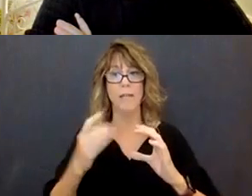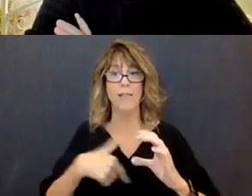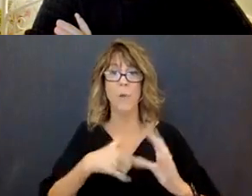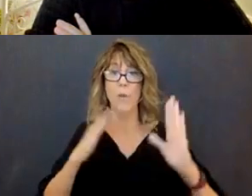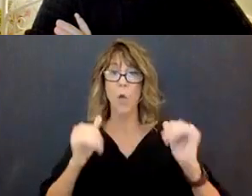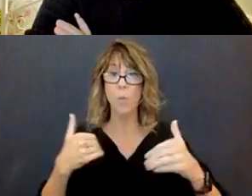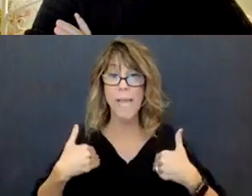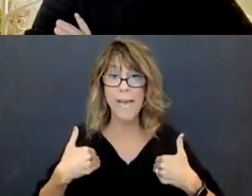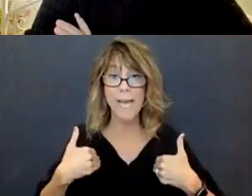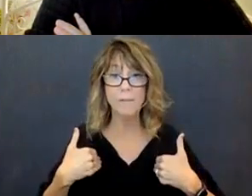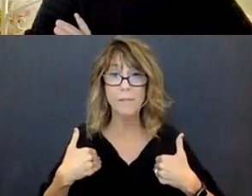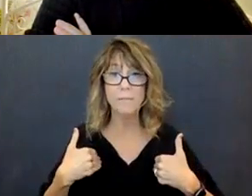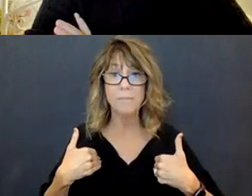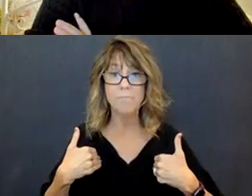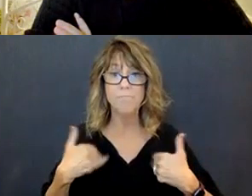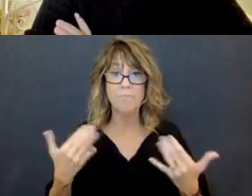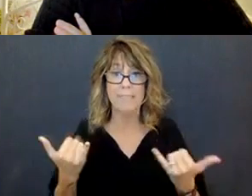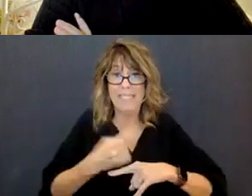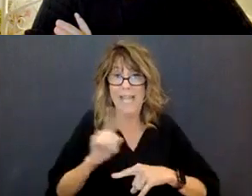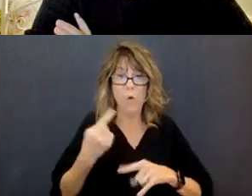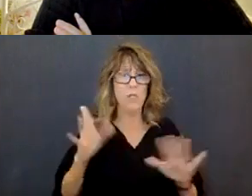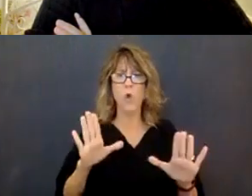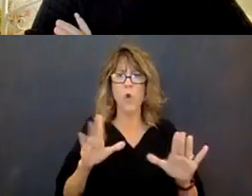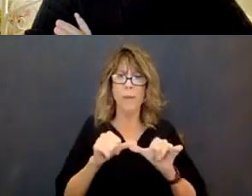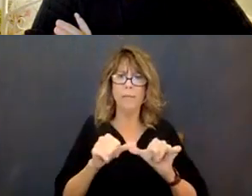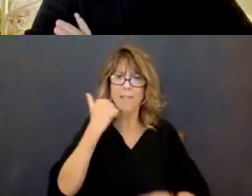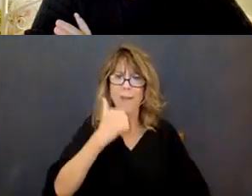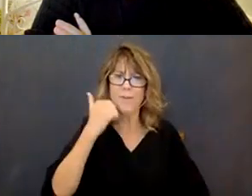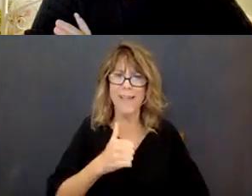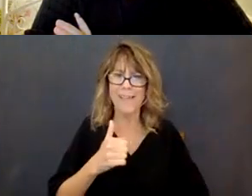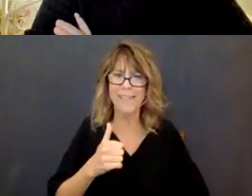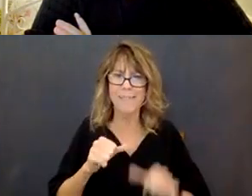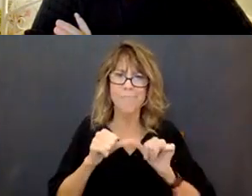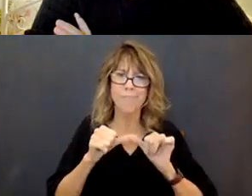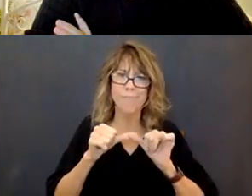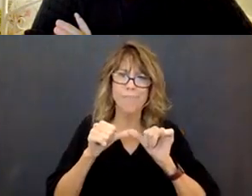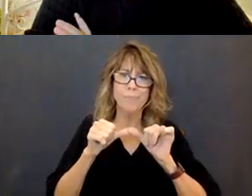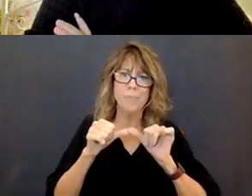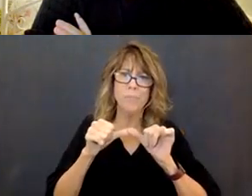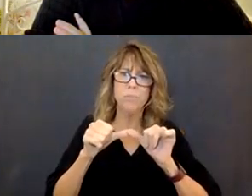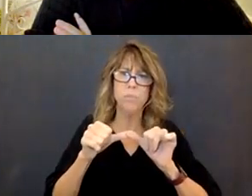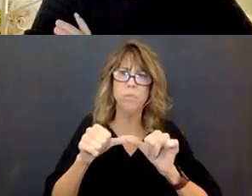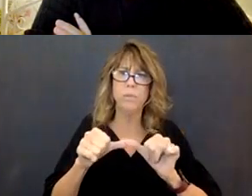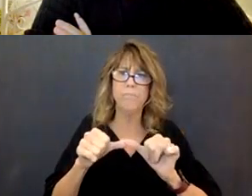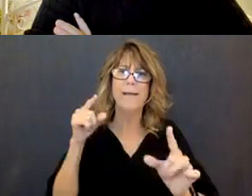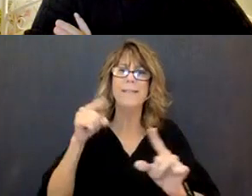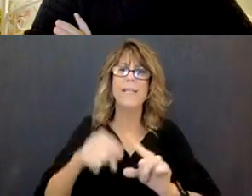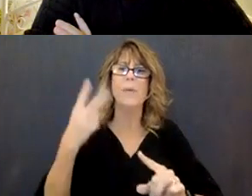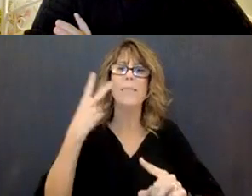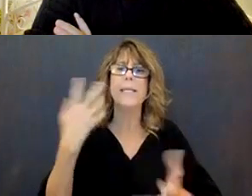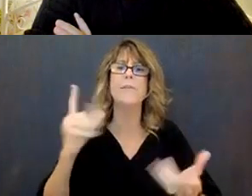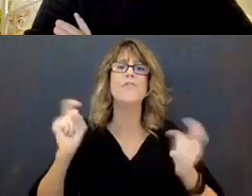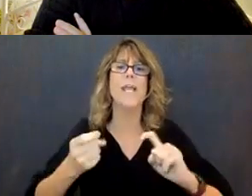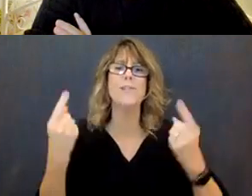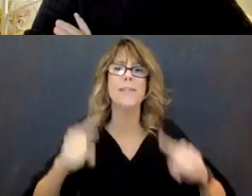hope to have, and can not just today, but every day until we see what, you know, what changes can